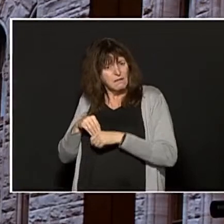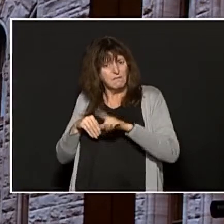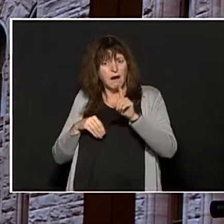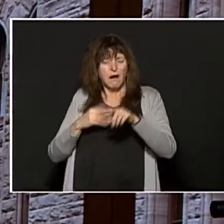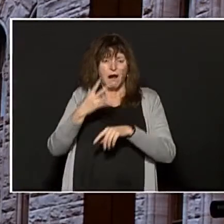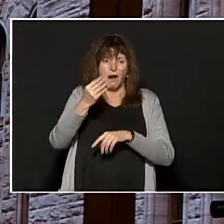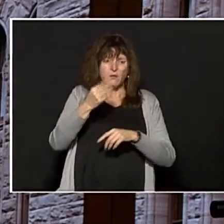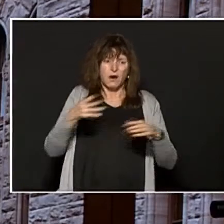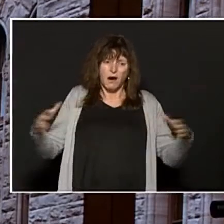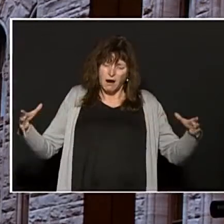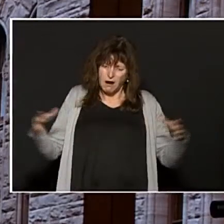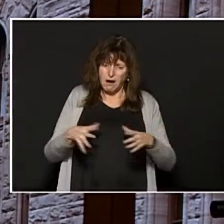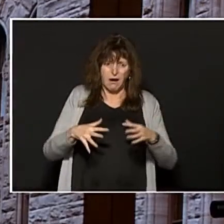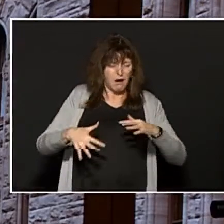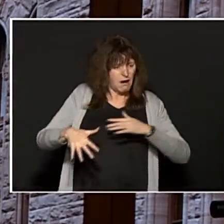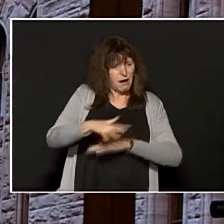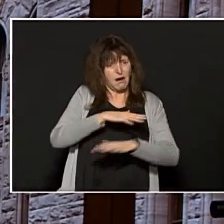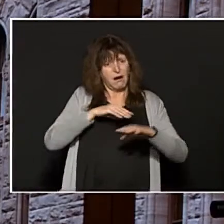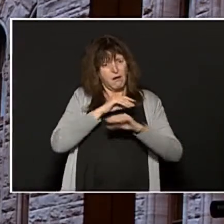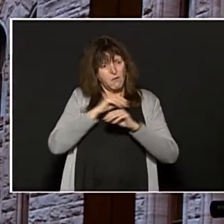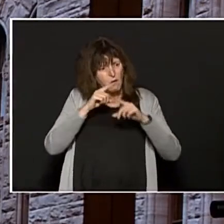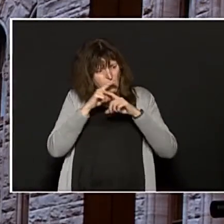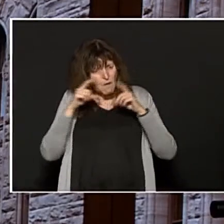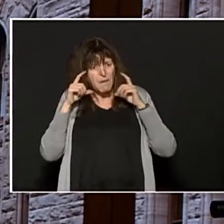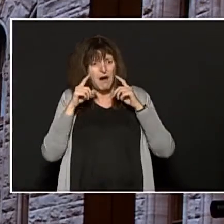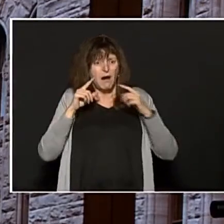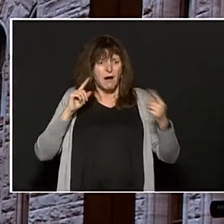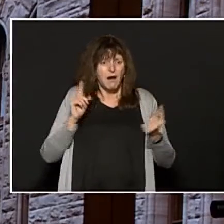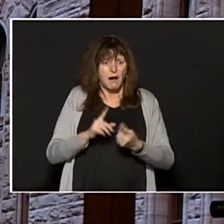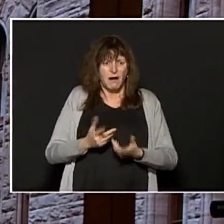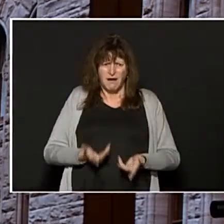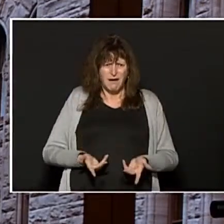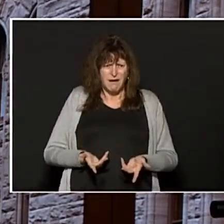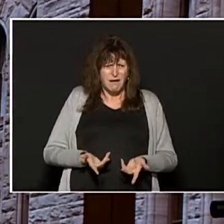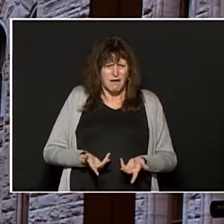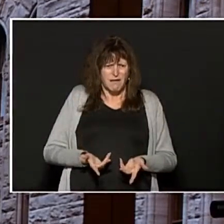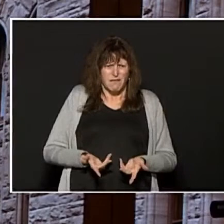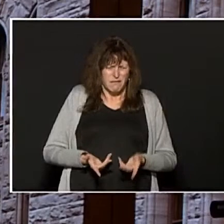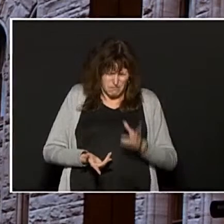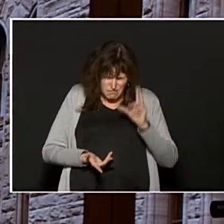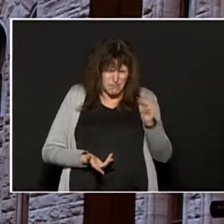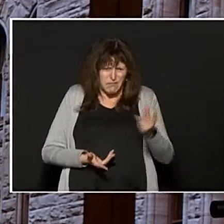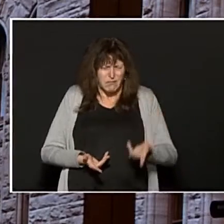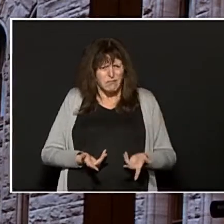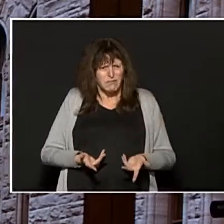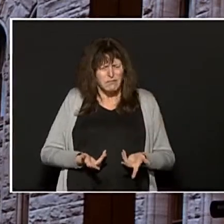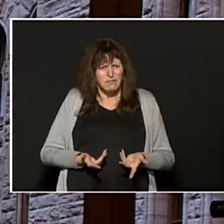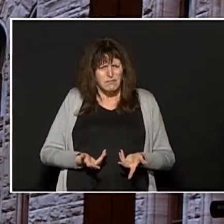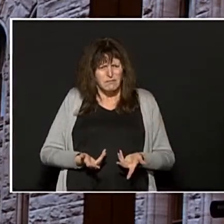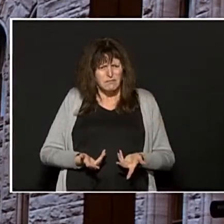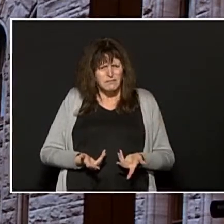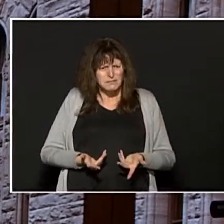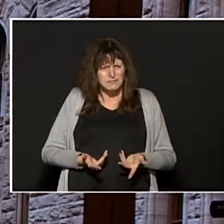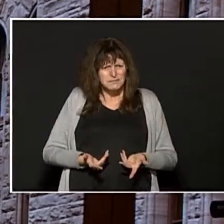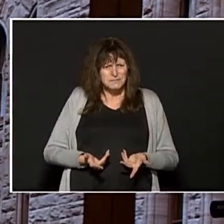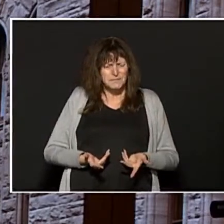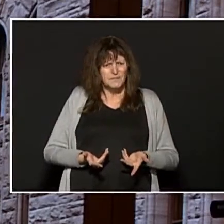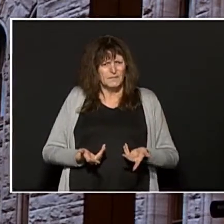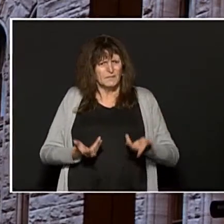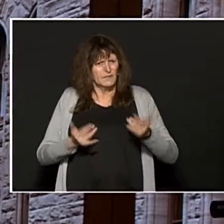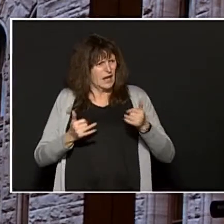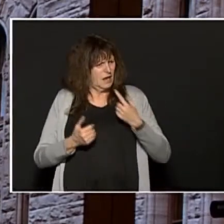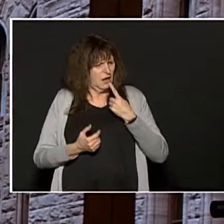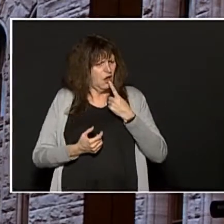masking, without distancing, because the variants of concern with their high levels of aerosolization, especially heavy breathing